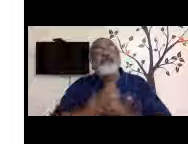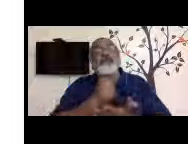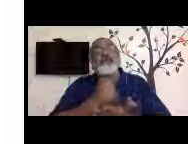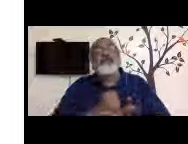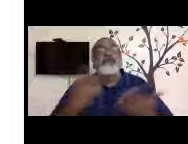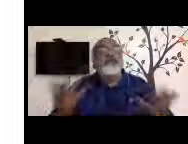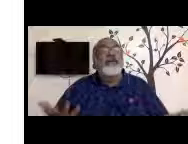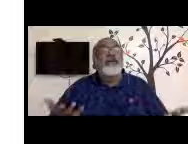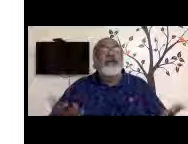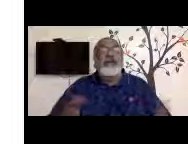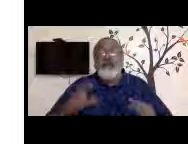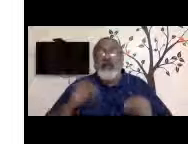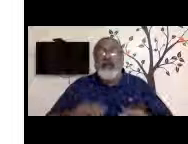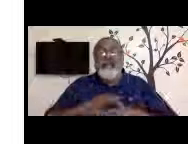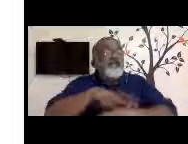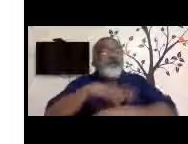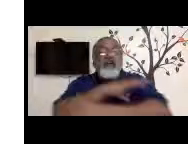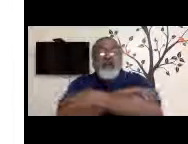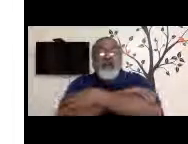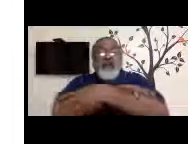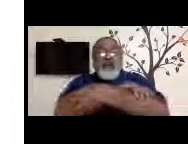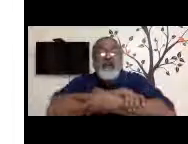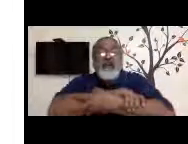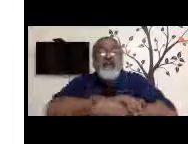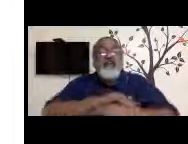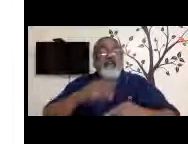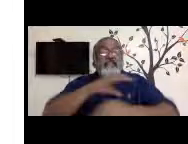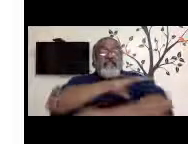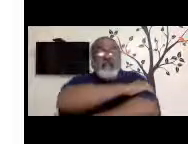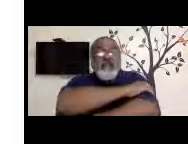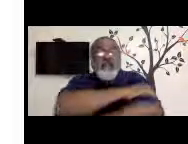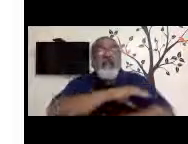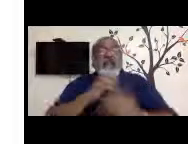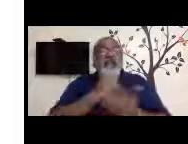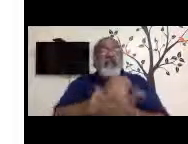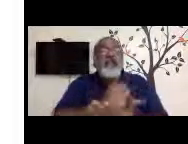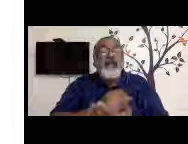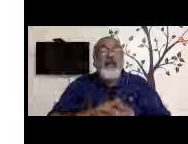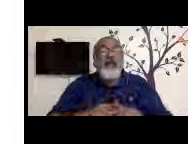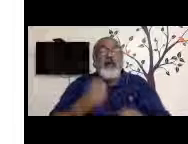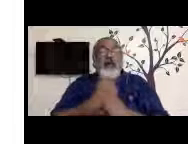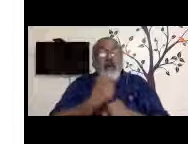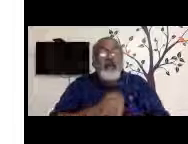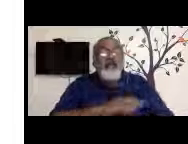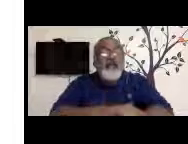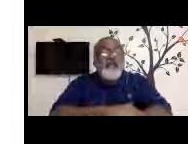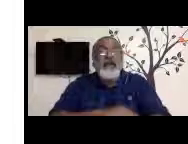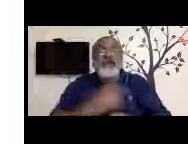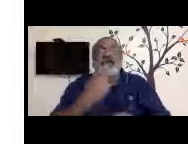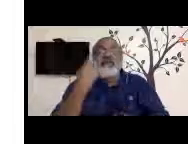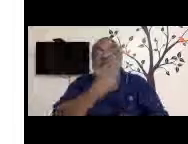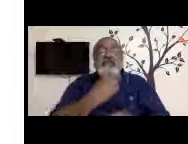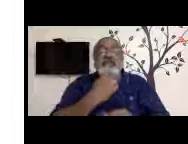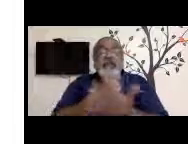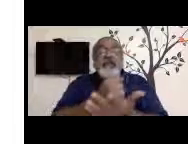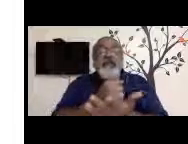need physiotherapy, or many people need psychotherapy, many people need occupational therapy, vision therapy, speech therapy. So